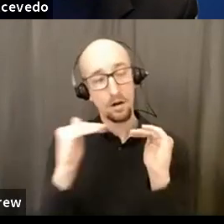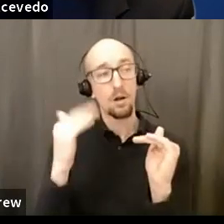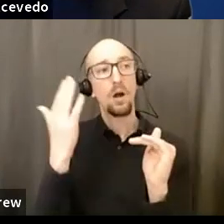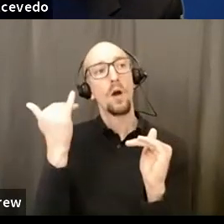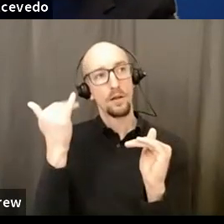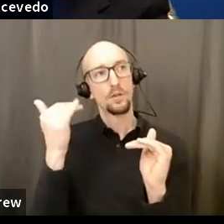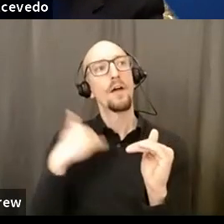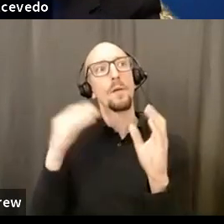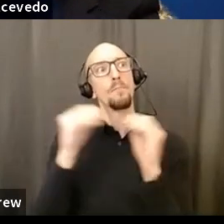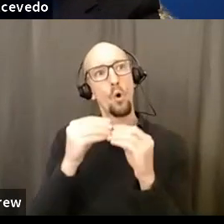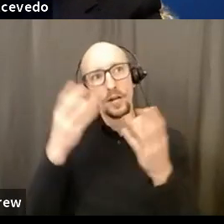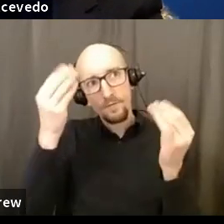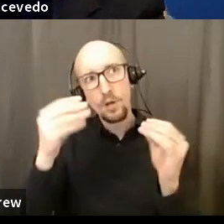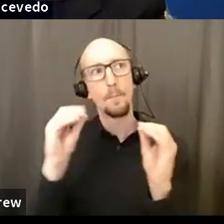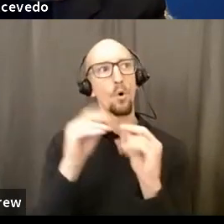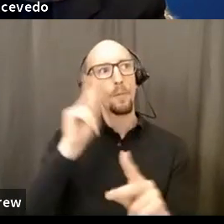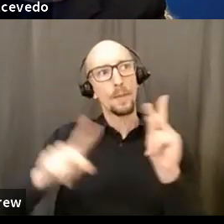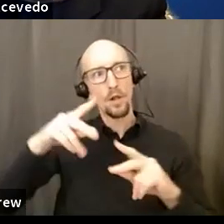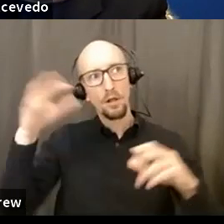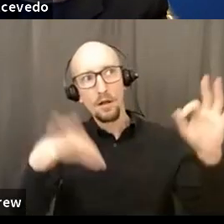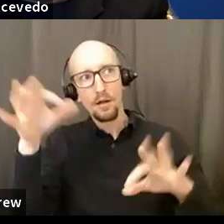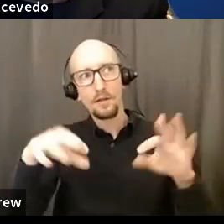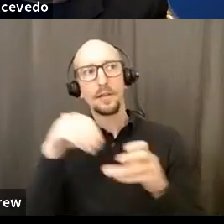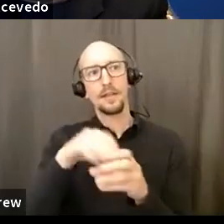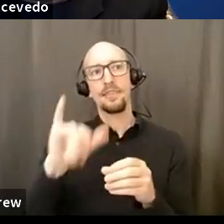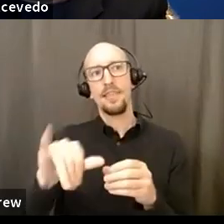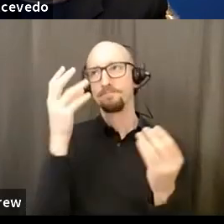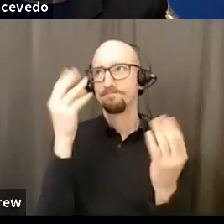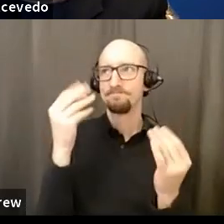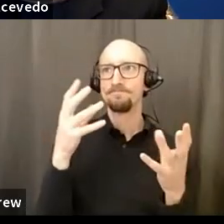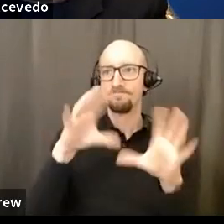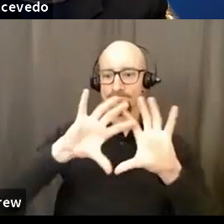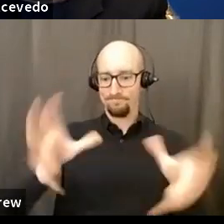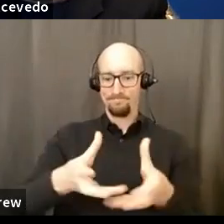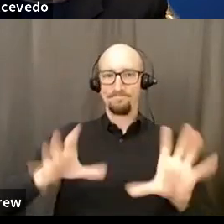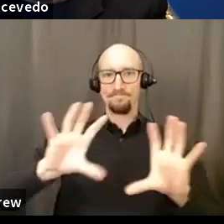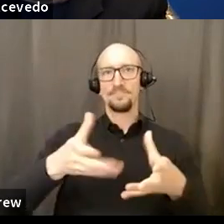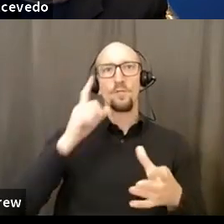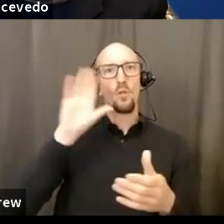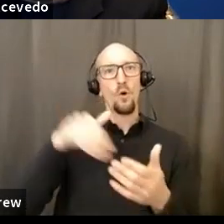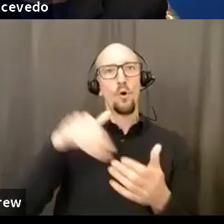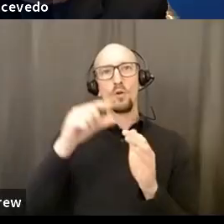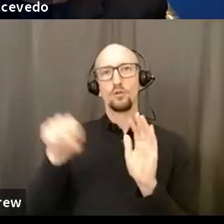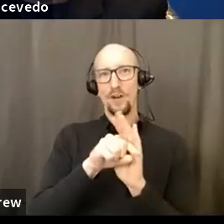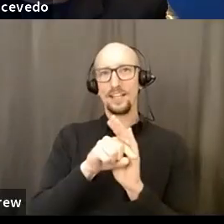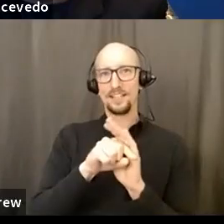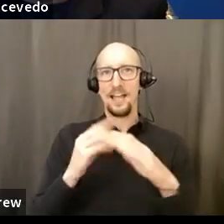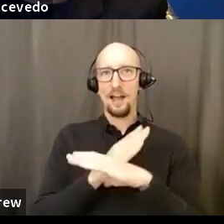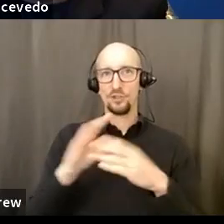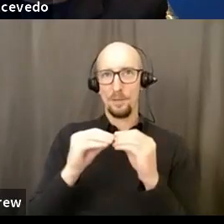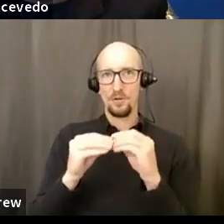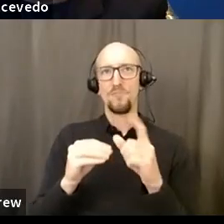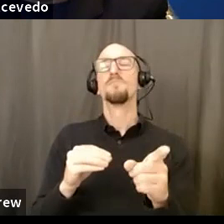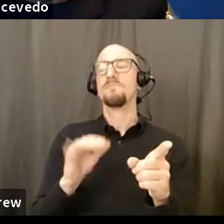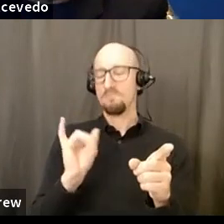more folks inputting into that collective grade average. Thank you.